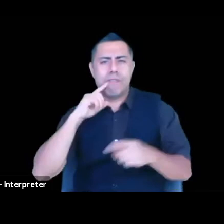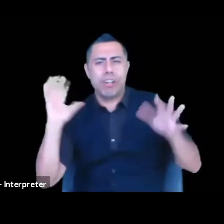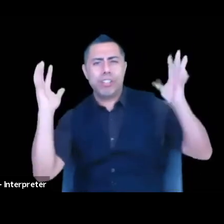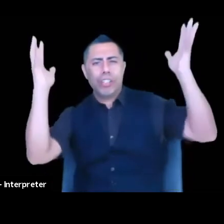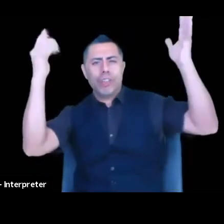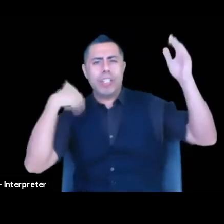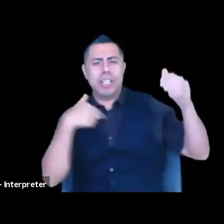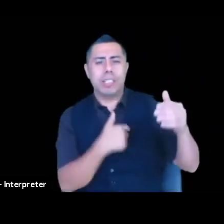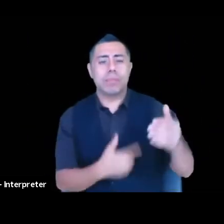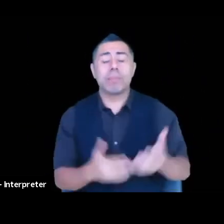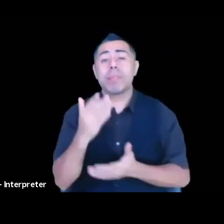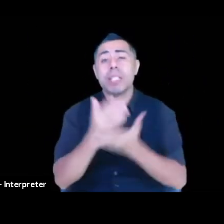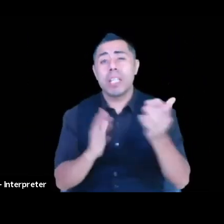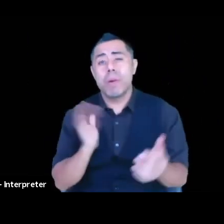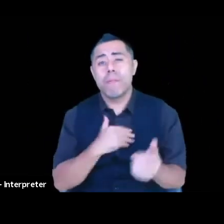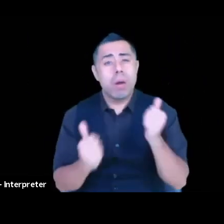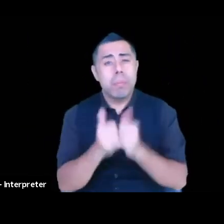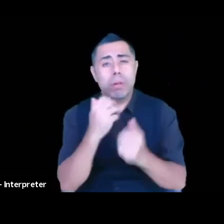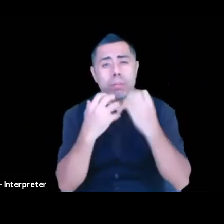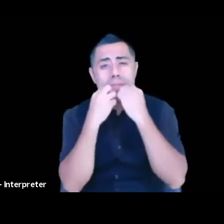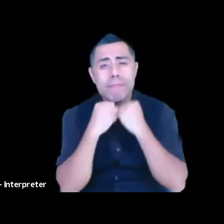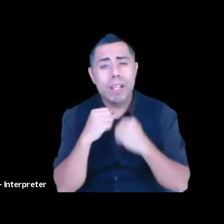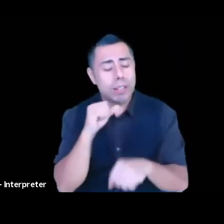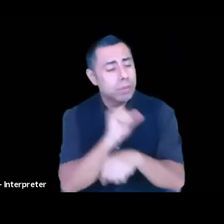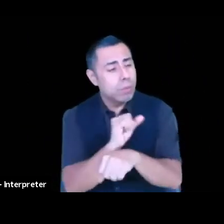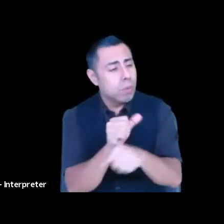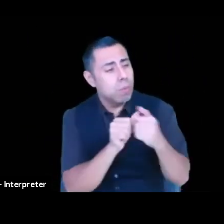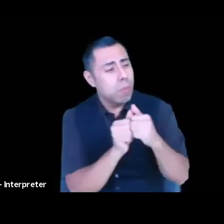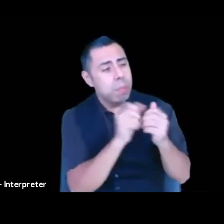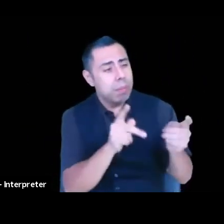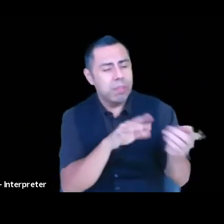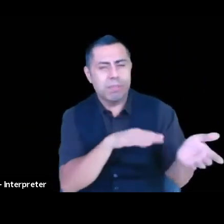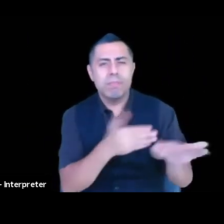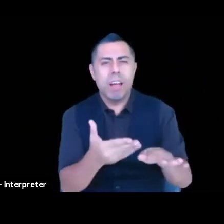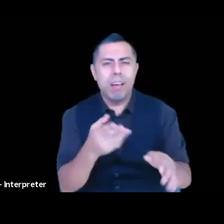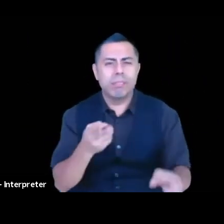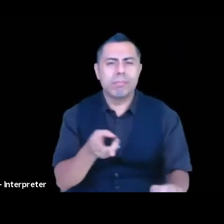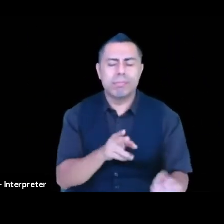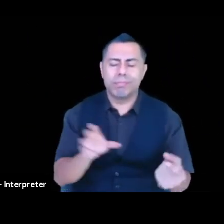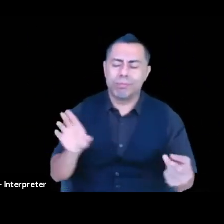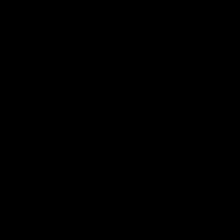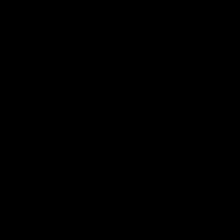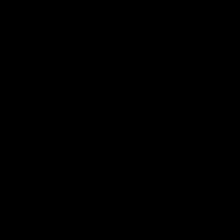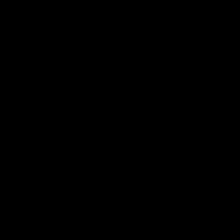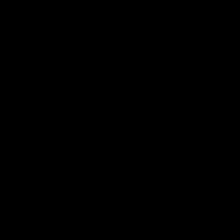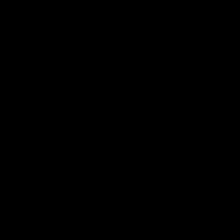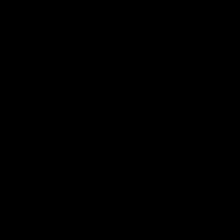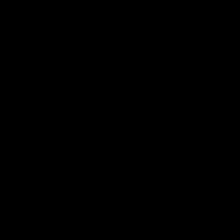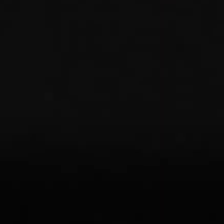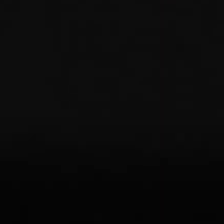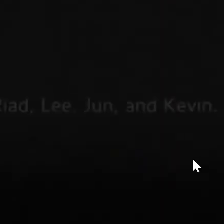year, and to honor them, I'd like to share this video with you.